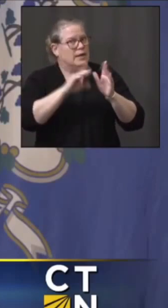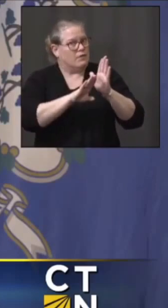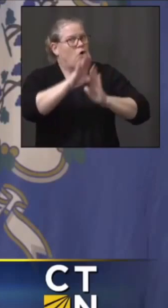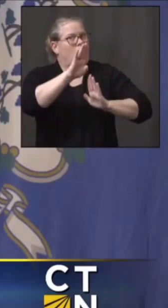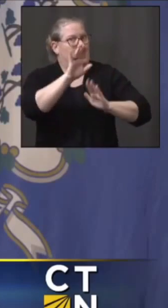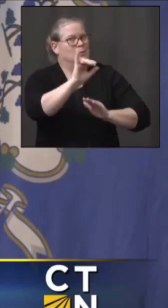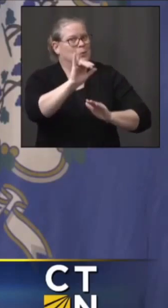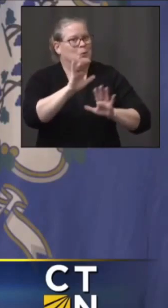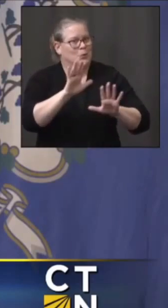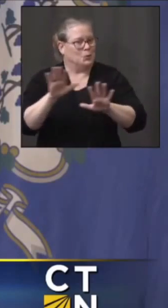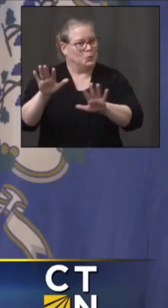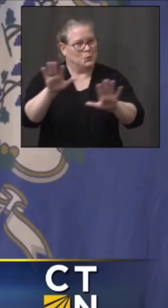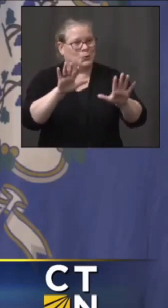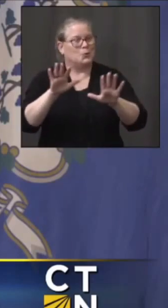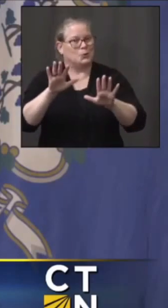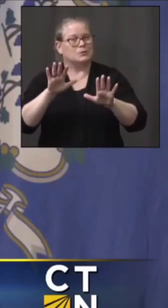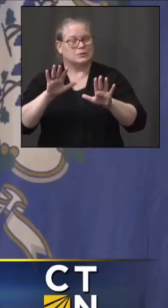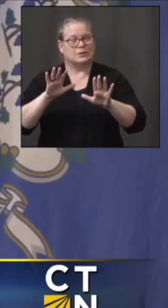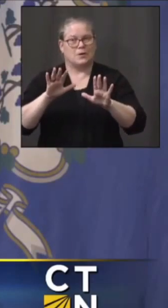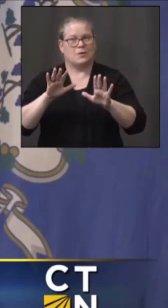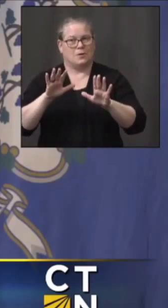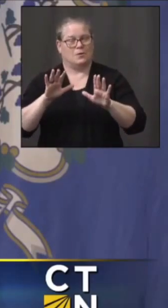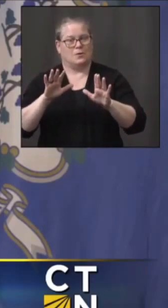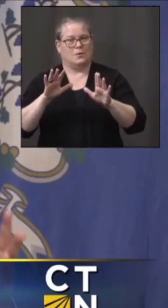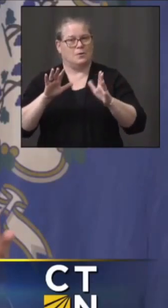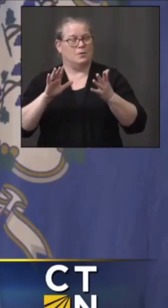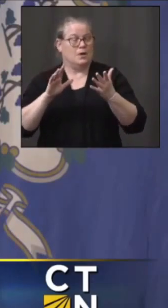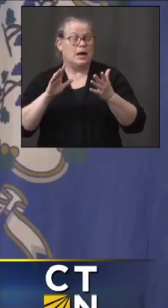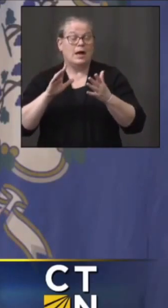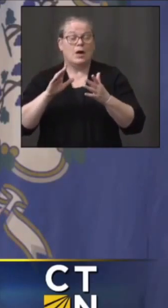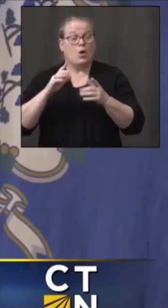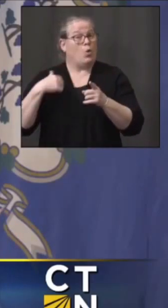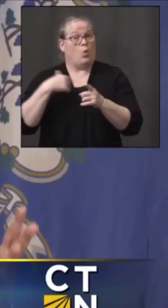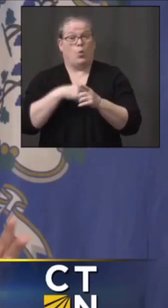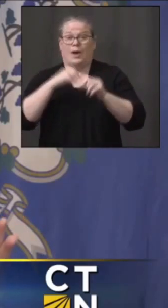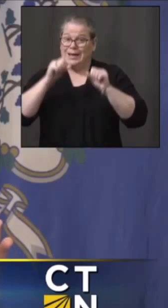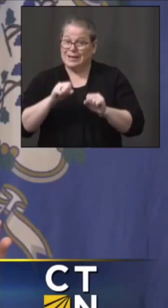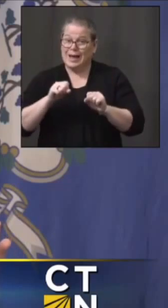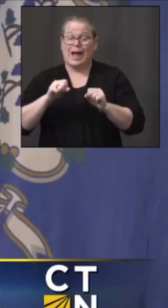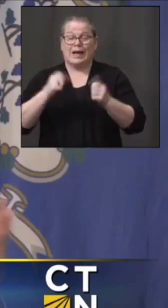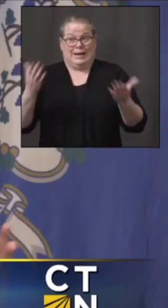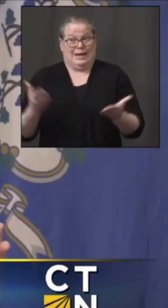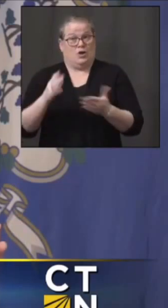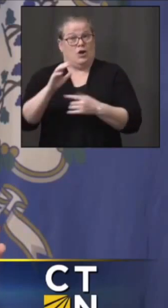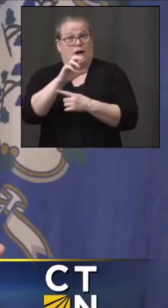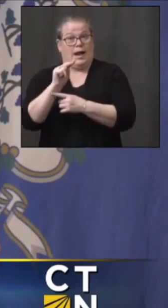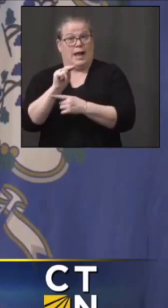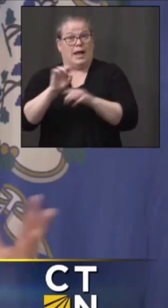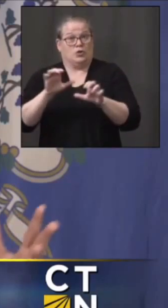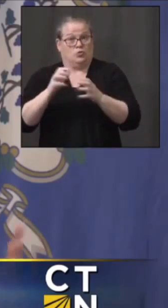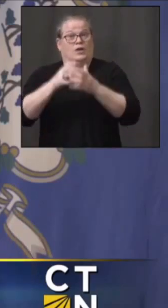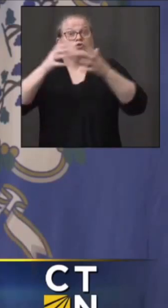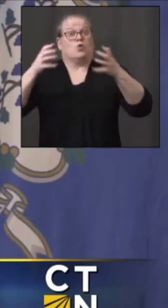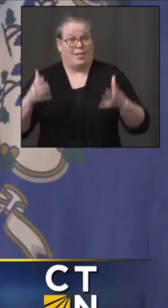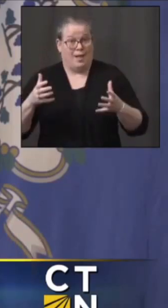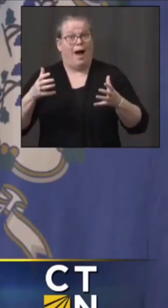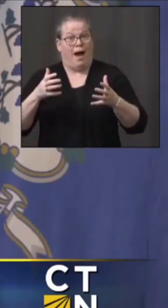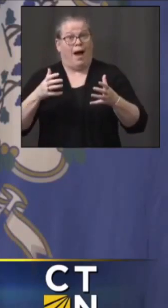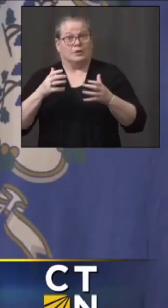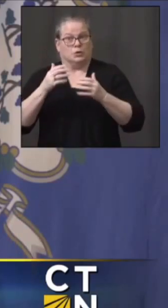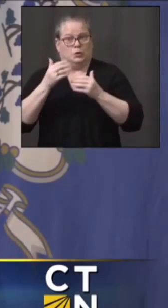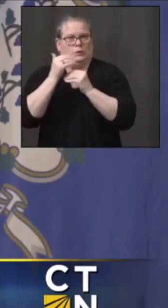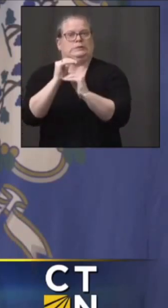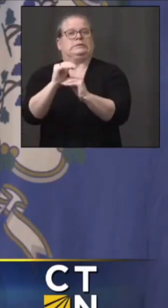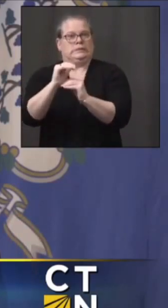as well. So I think you're going to find that we can do a lot of mitigation ourselves, Emily, within our four walls of our